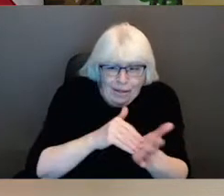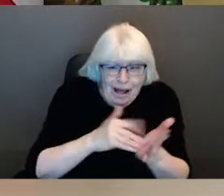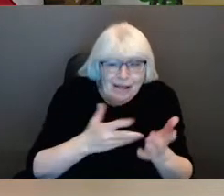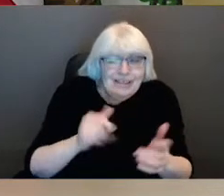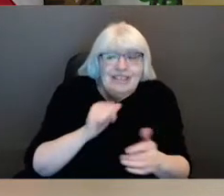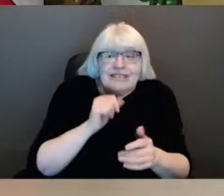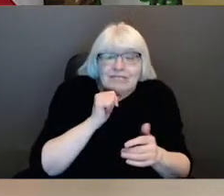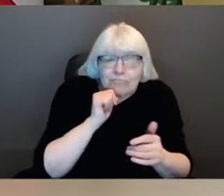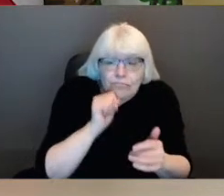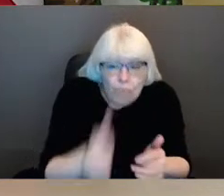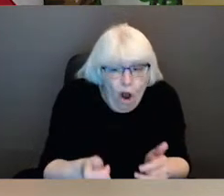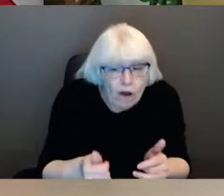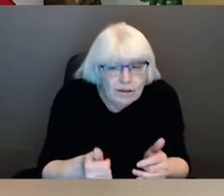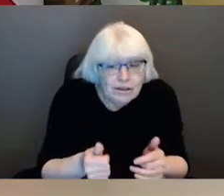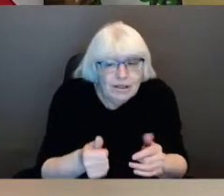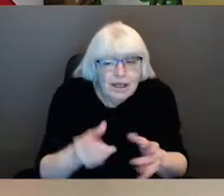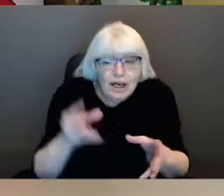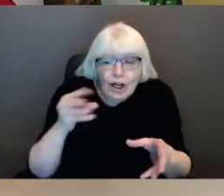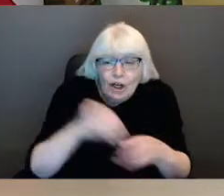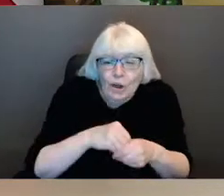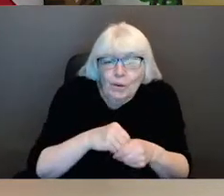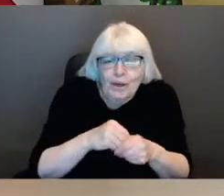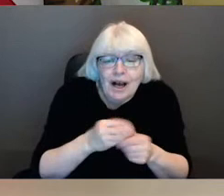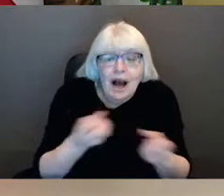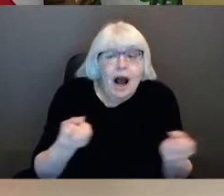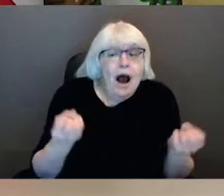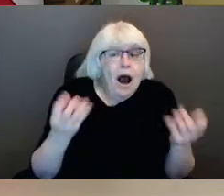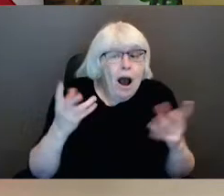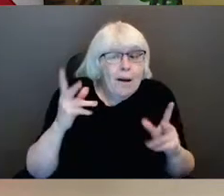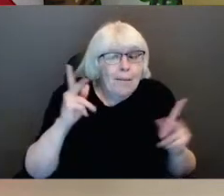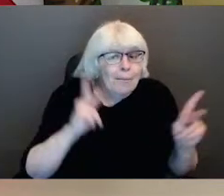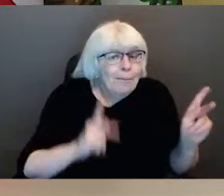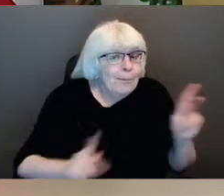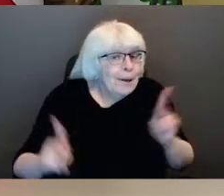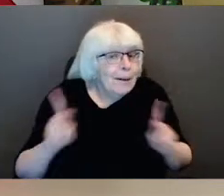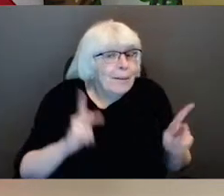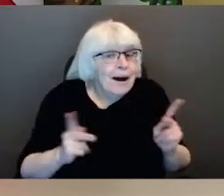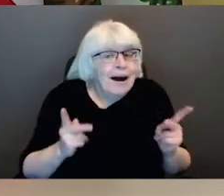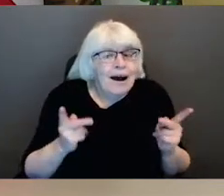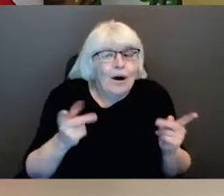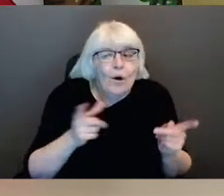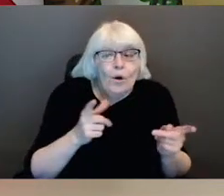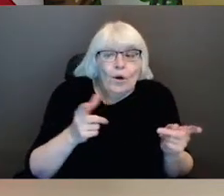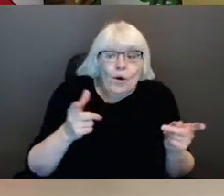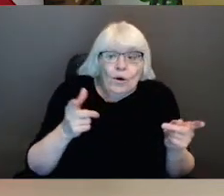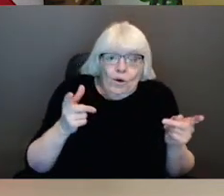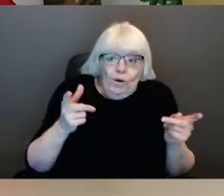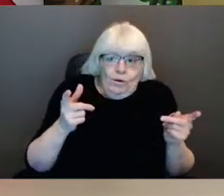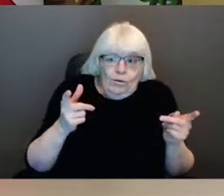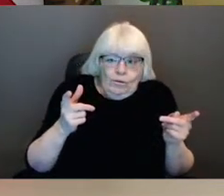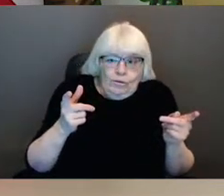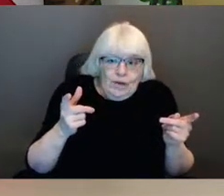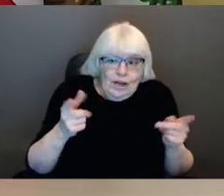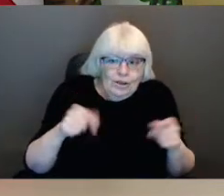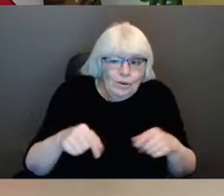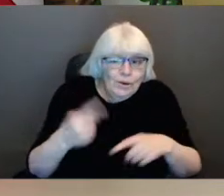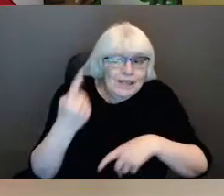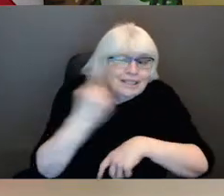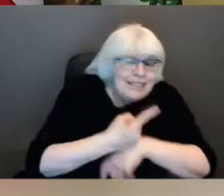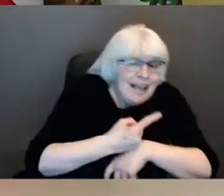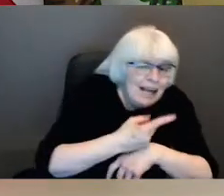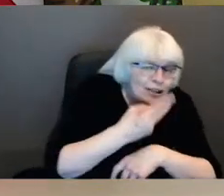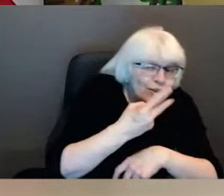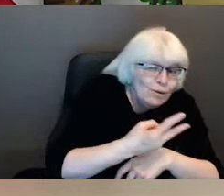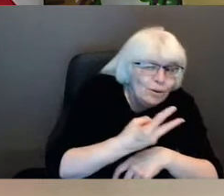who then would test positive on during that day 2 to day 4. So it's been serving an important